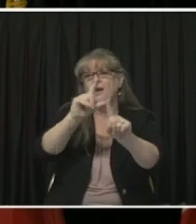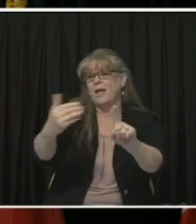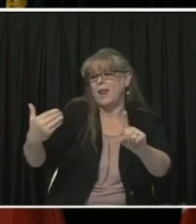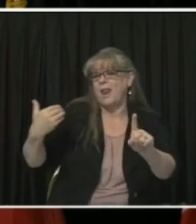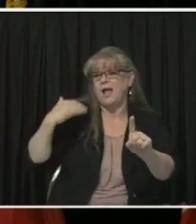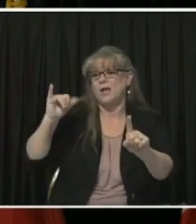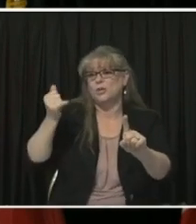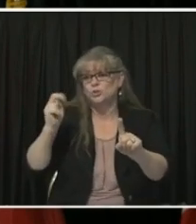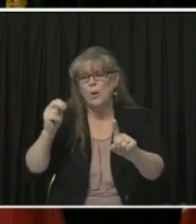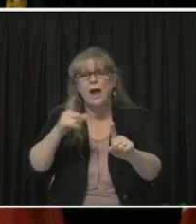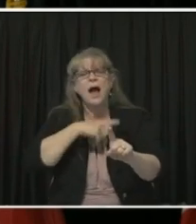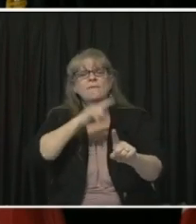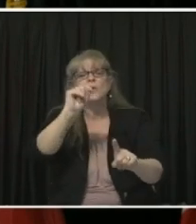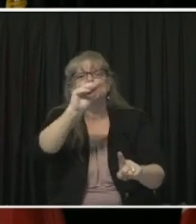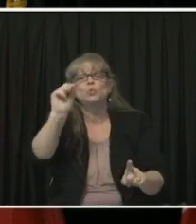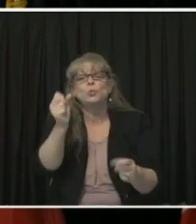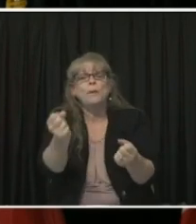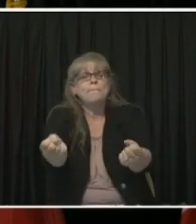babies